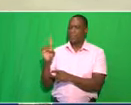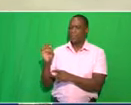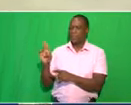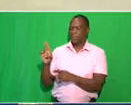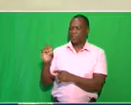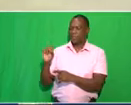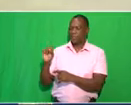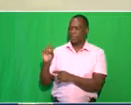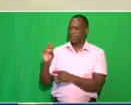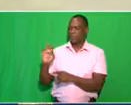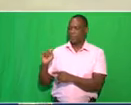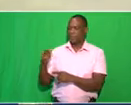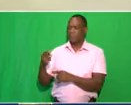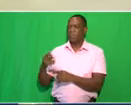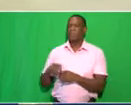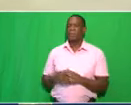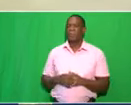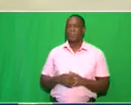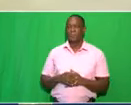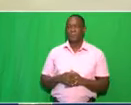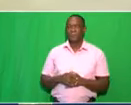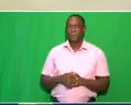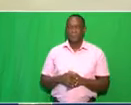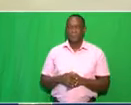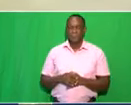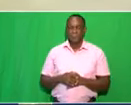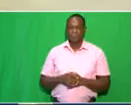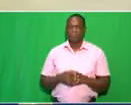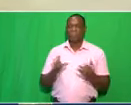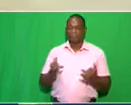this point in time, I would like to